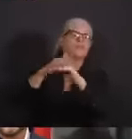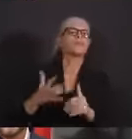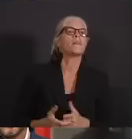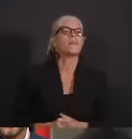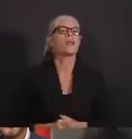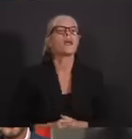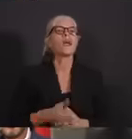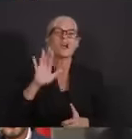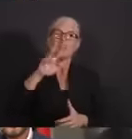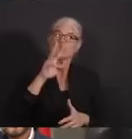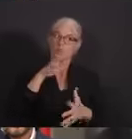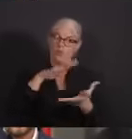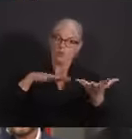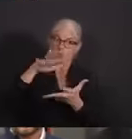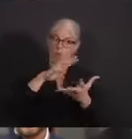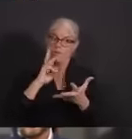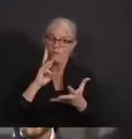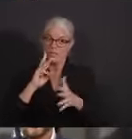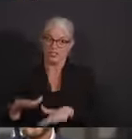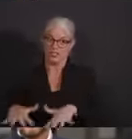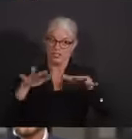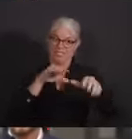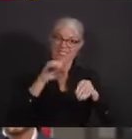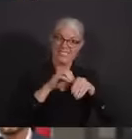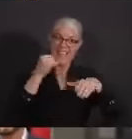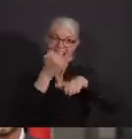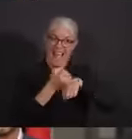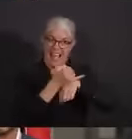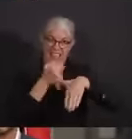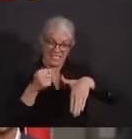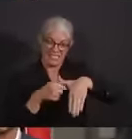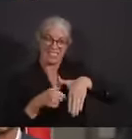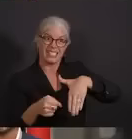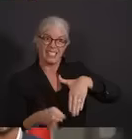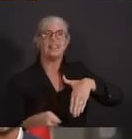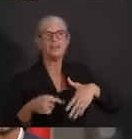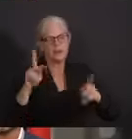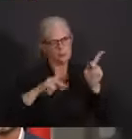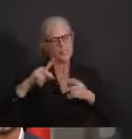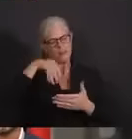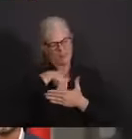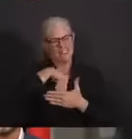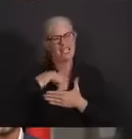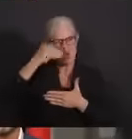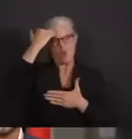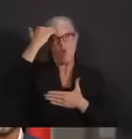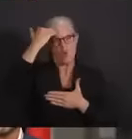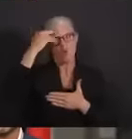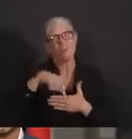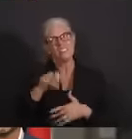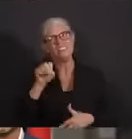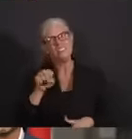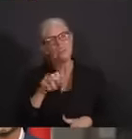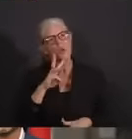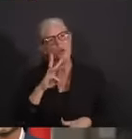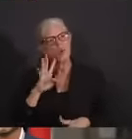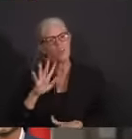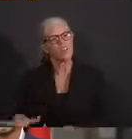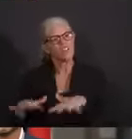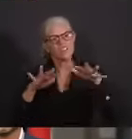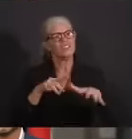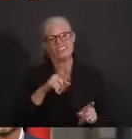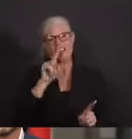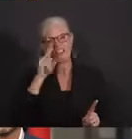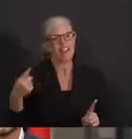storm surge on these barrier islands, a lot of those folks have the wherewithal and the means to be able to go somewhere else, hotel,